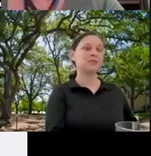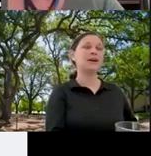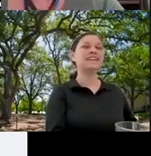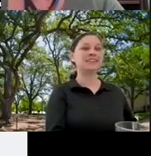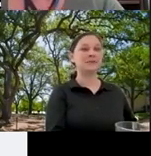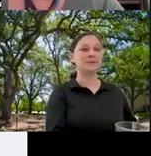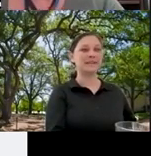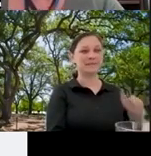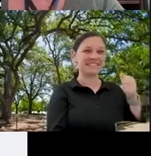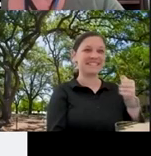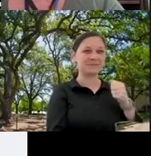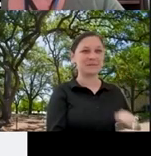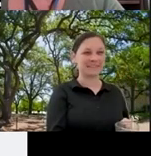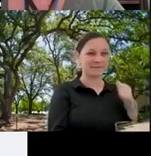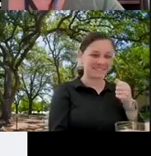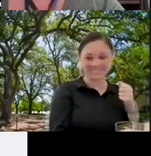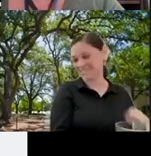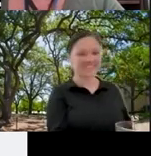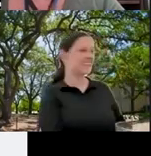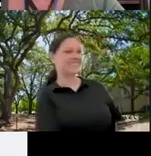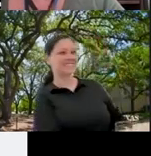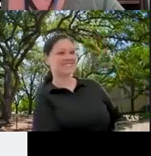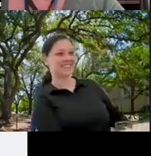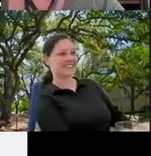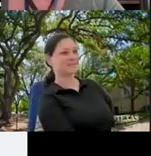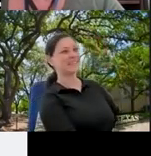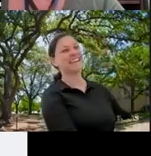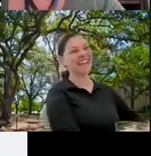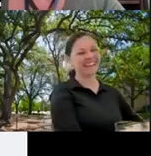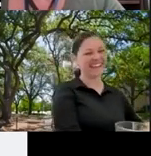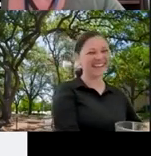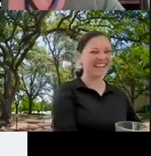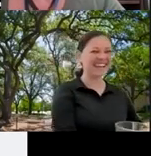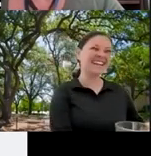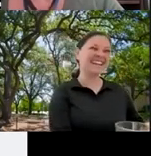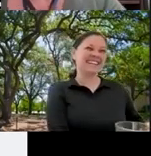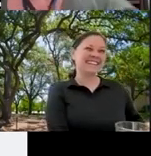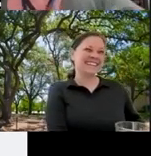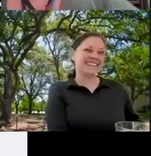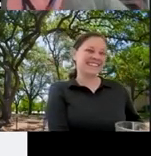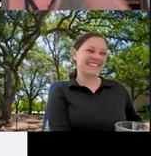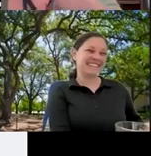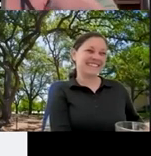Oh, you're reminding me to remind them to use their talking items.